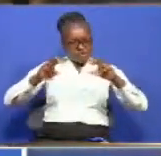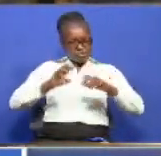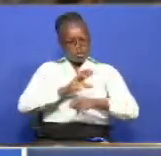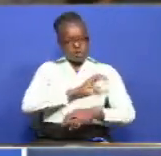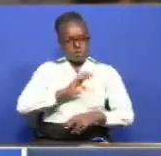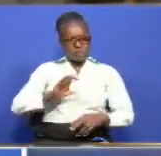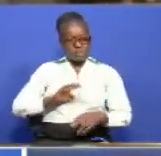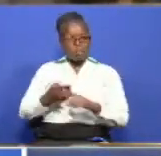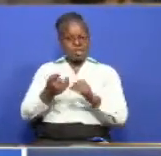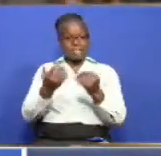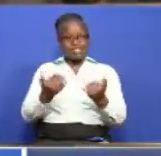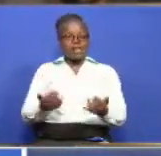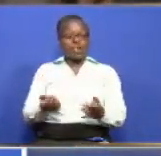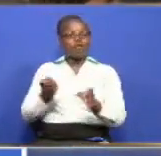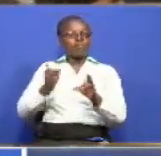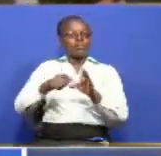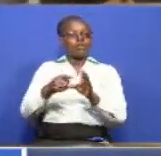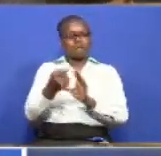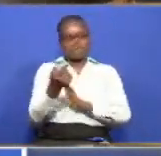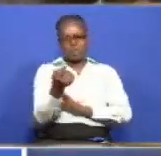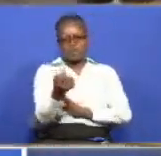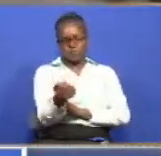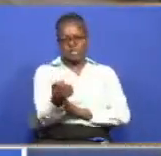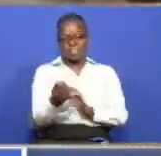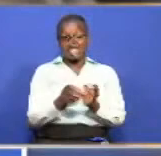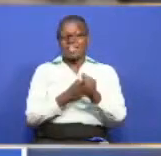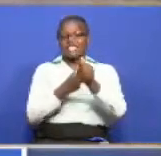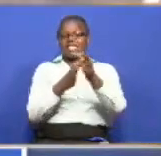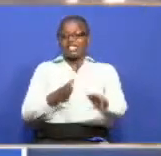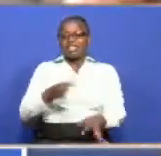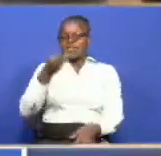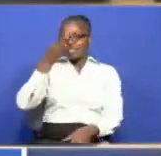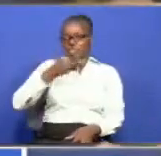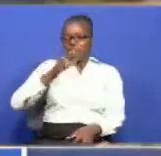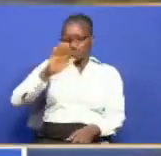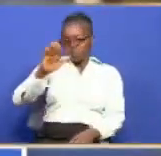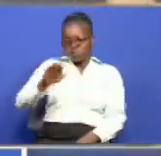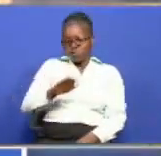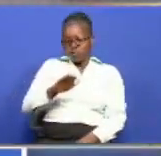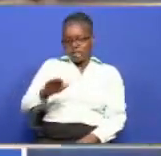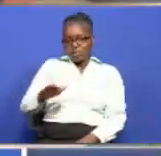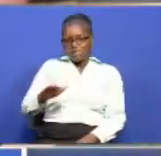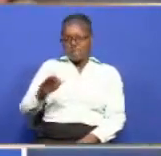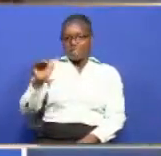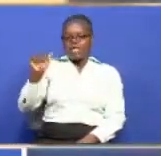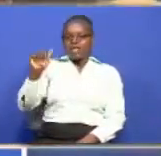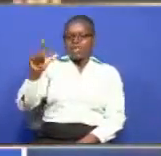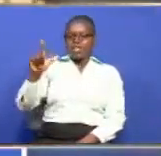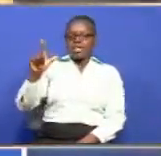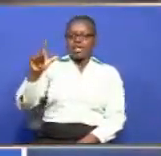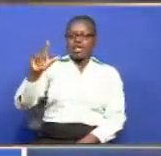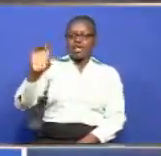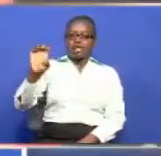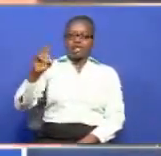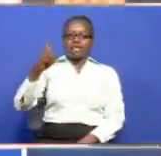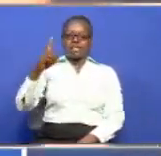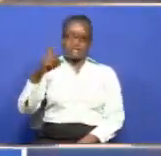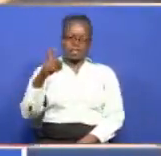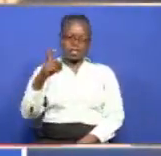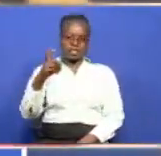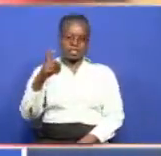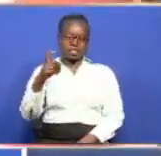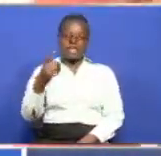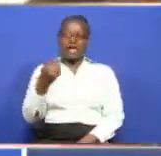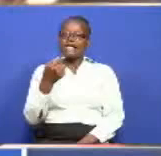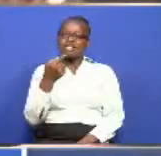joined by the minority leader in the Kitui County Assembly, Alex Nganga, and he